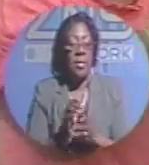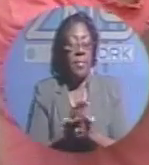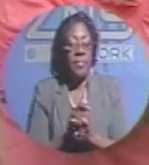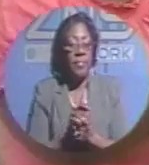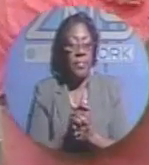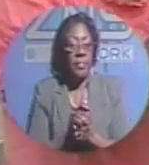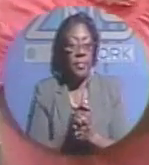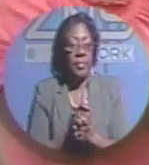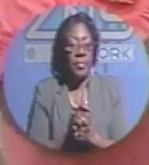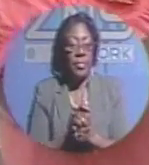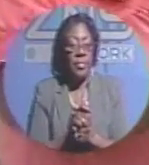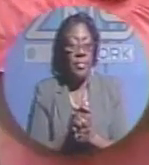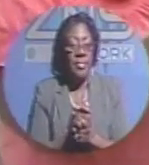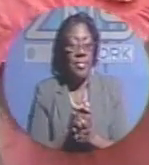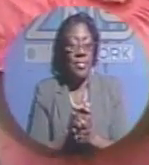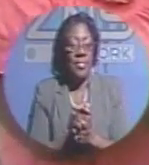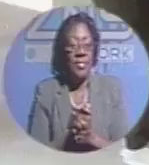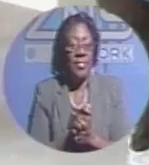residents are overwhelmed.